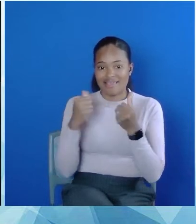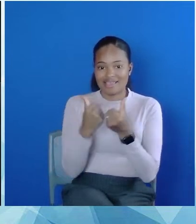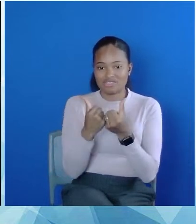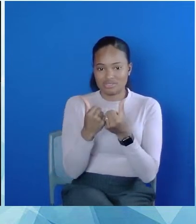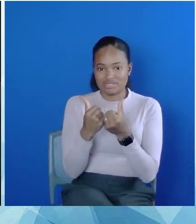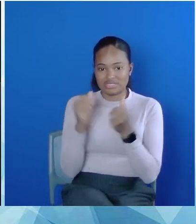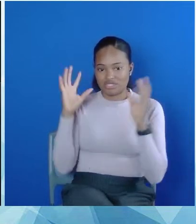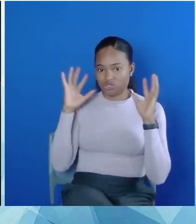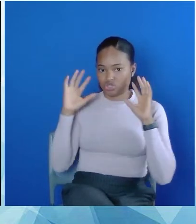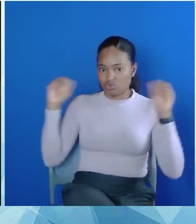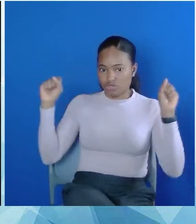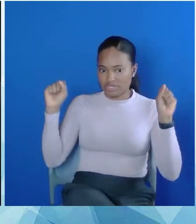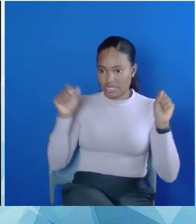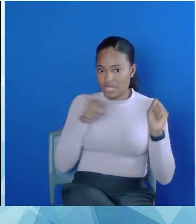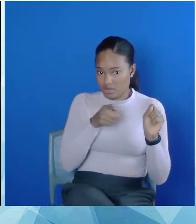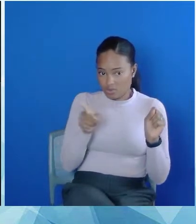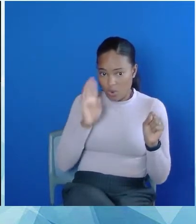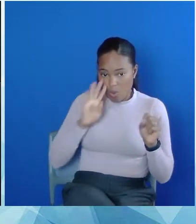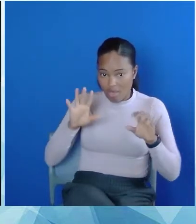superintendent.